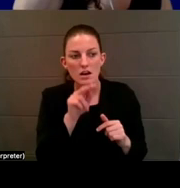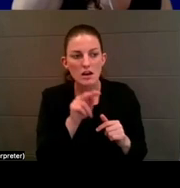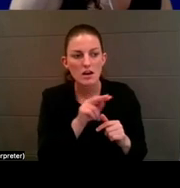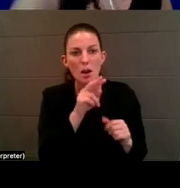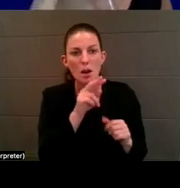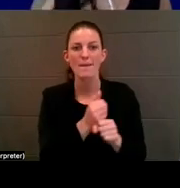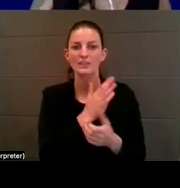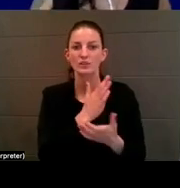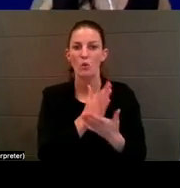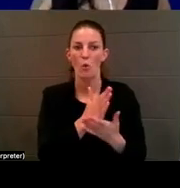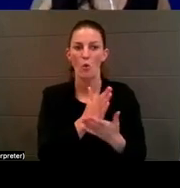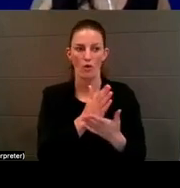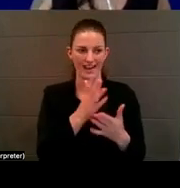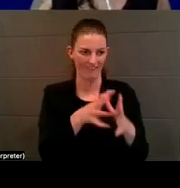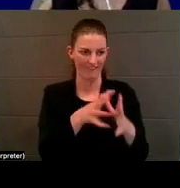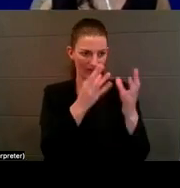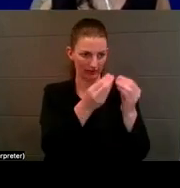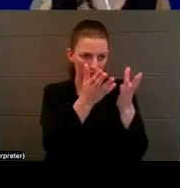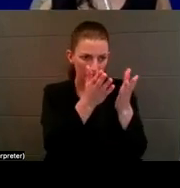has other